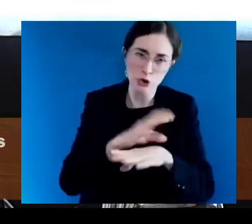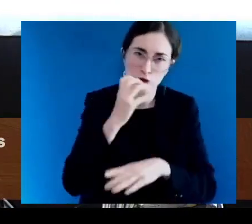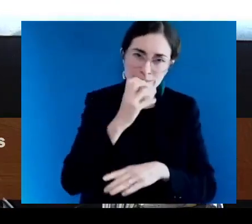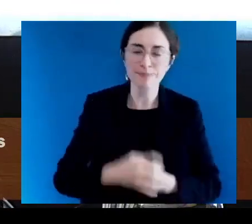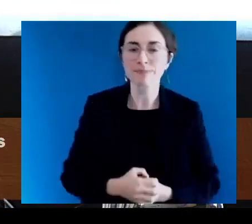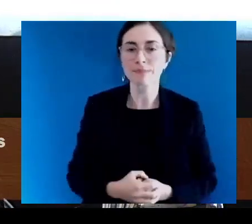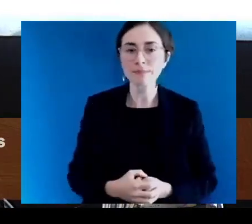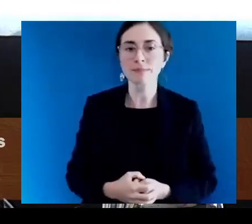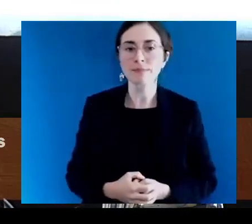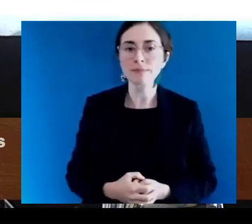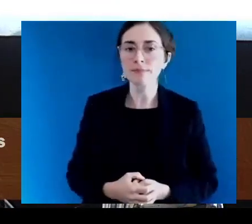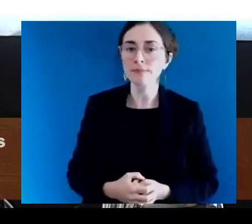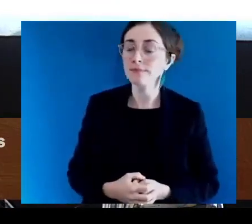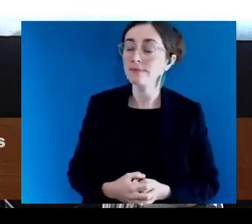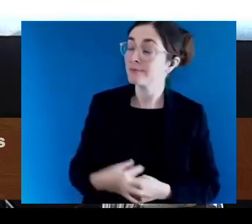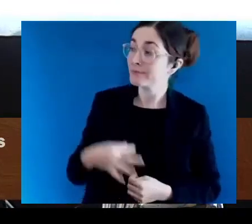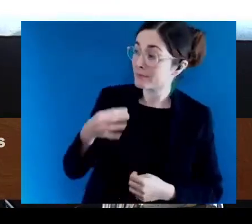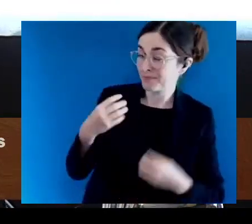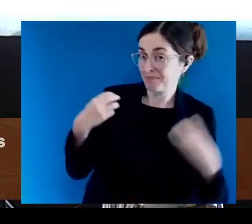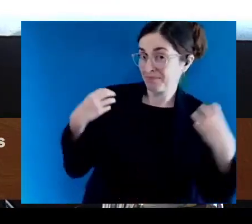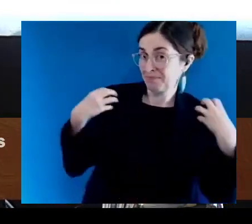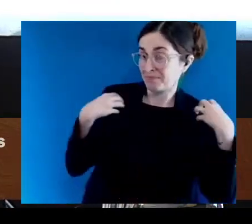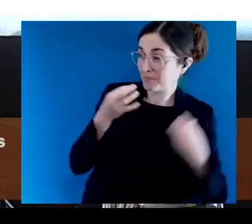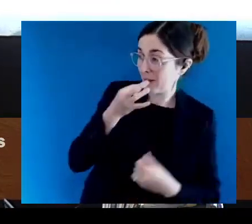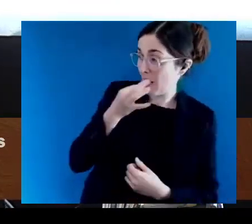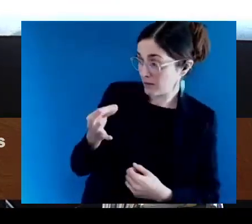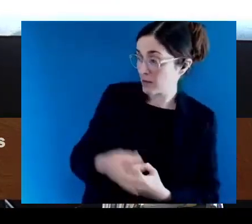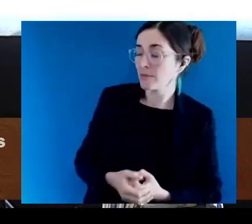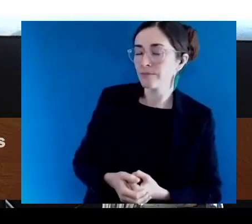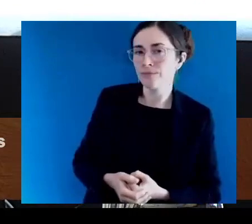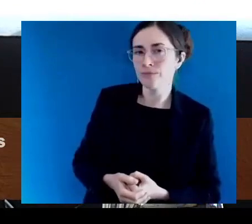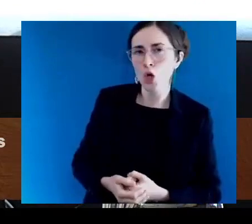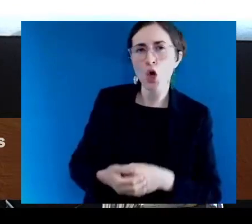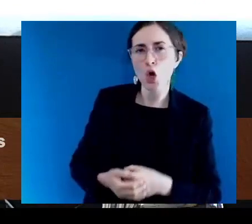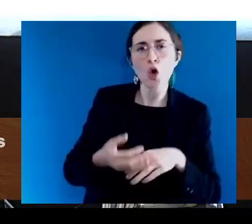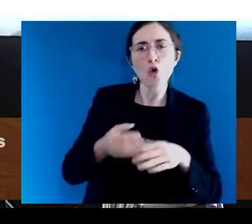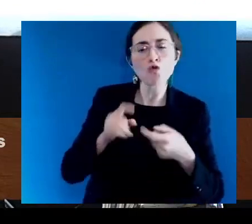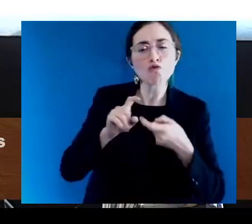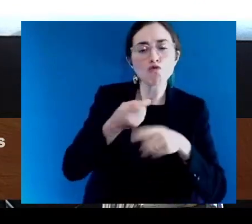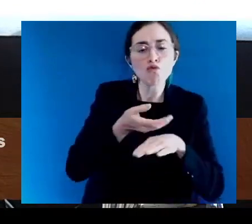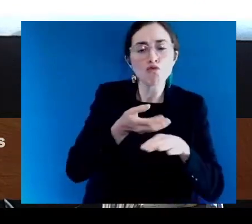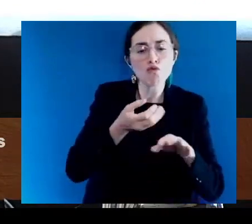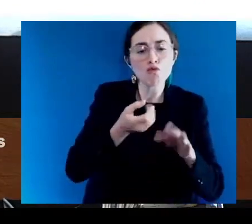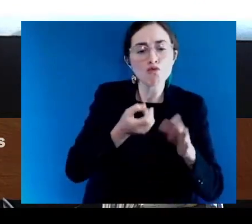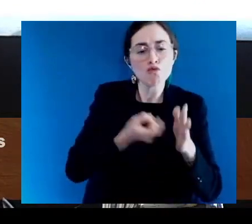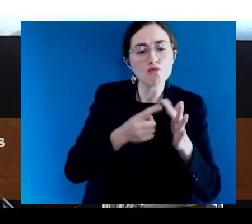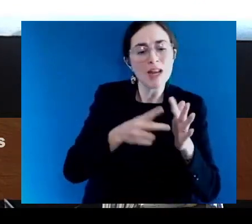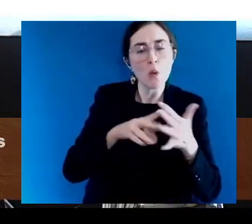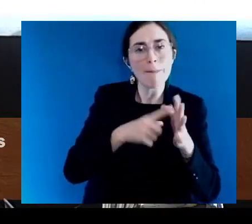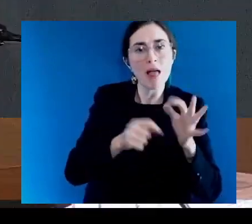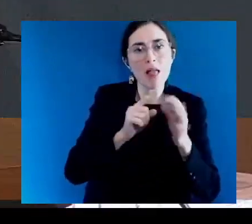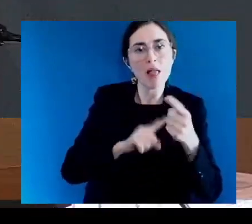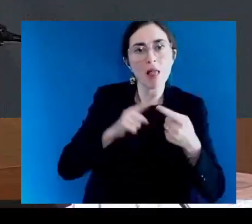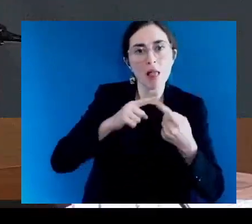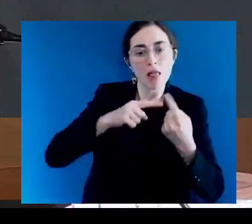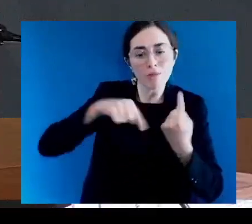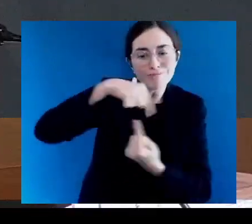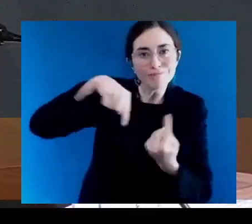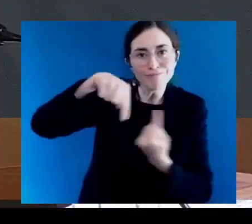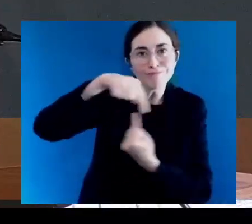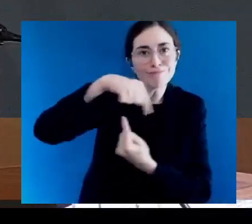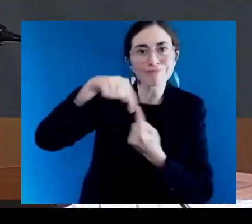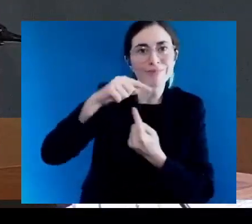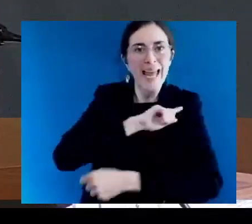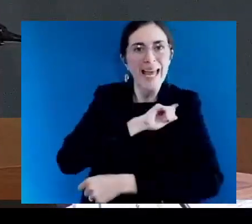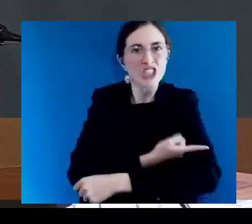Minister, the renewable energy strategy framework principle, or whatever it is a